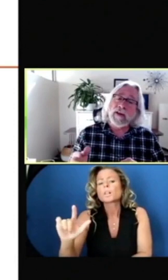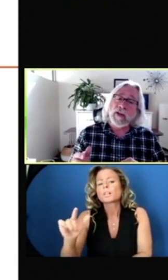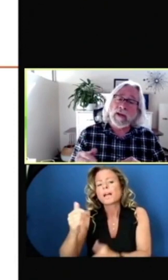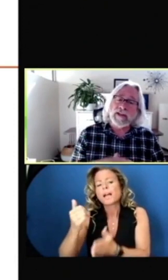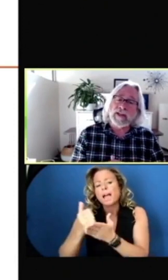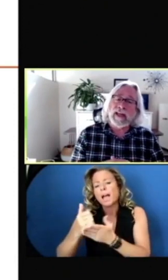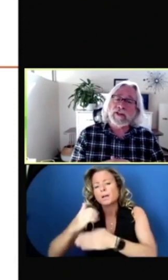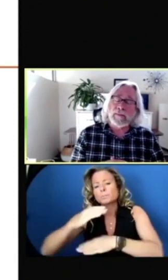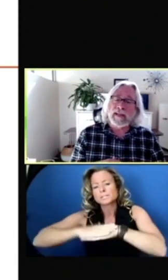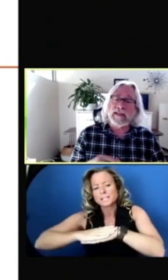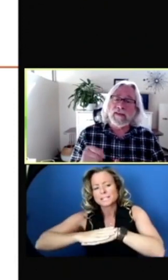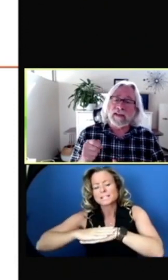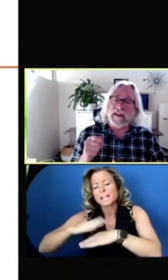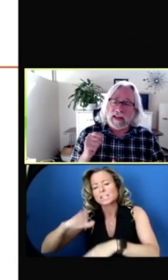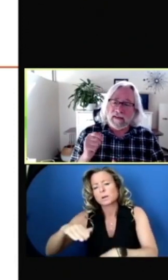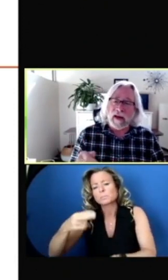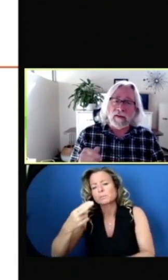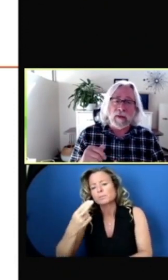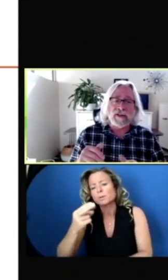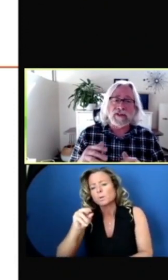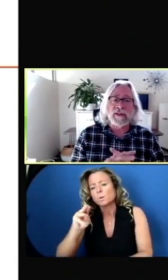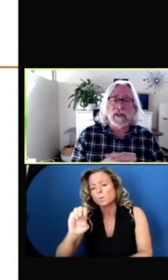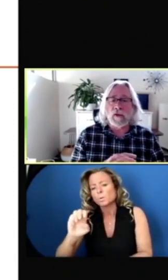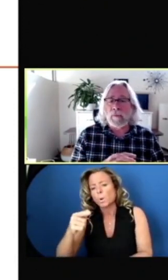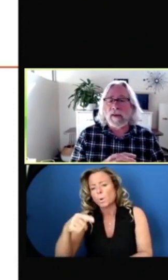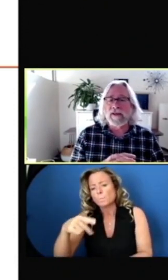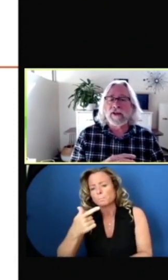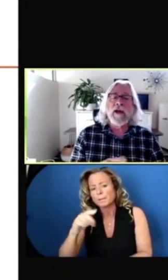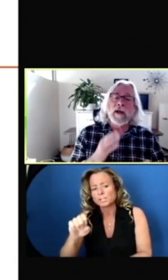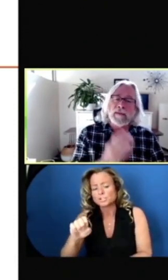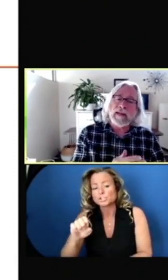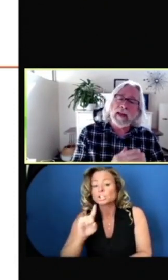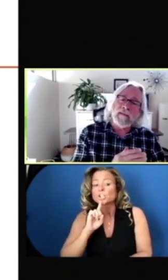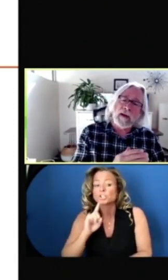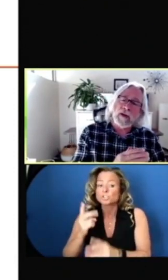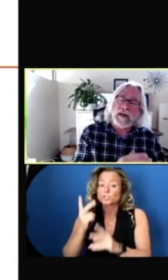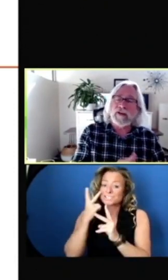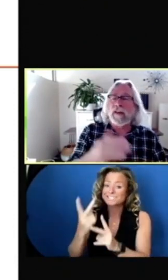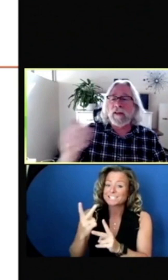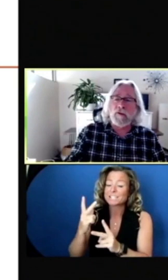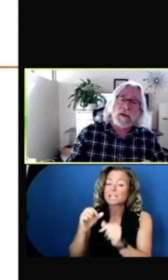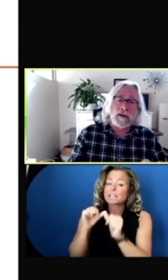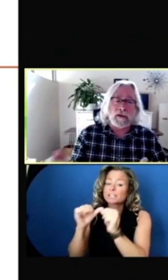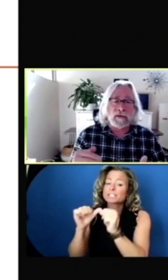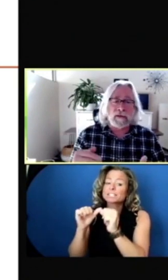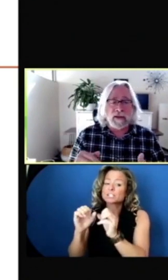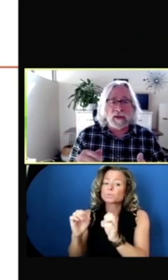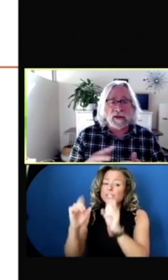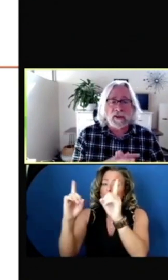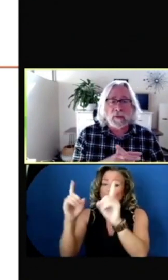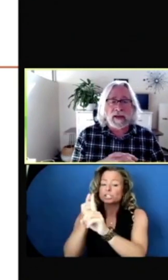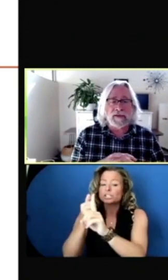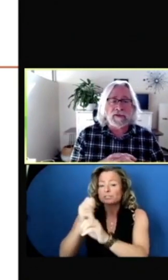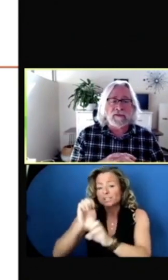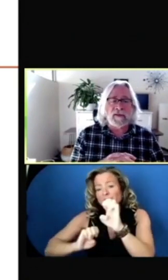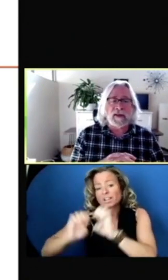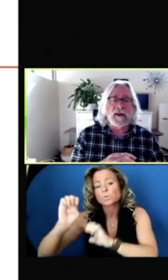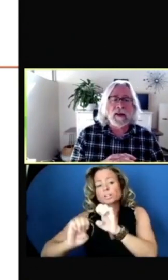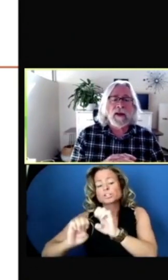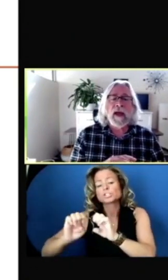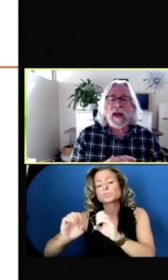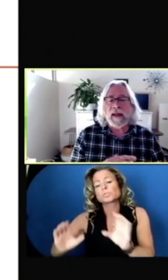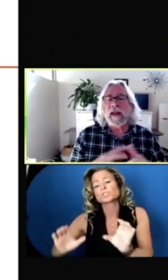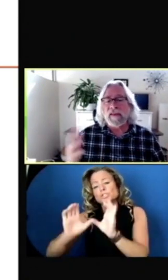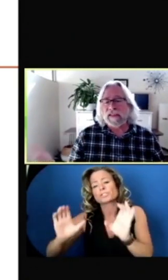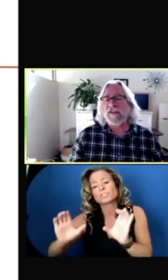your continuing education, please visit the evaluations on the homepage, complete that evaluation, and then you'll get your continuing ed